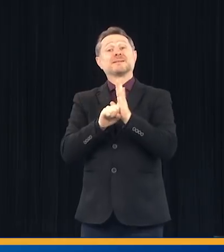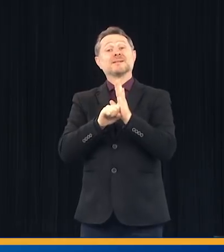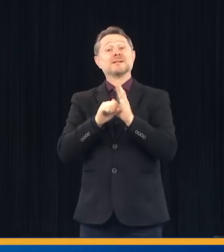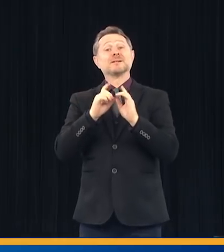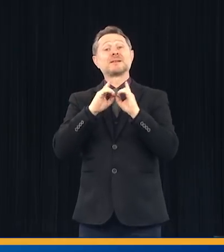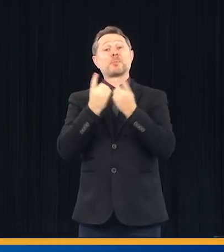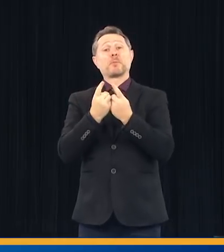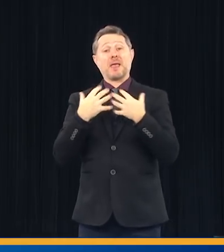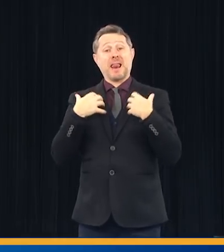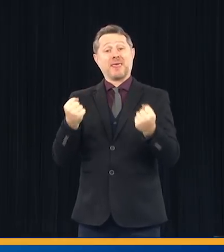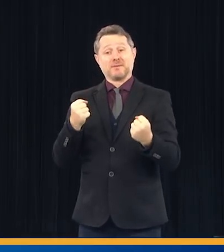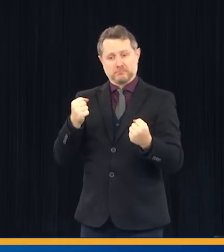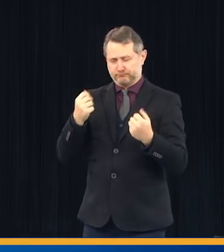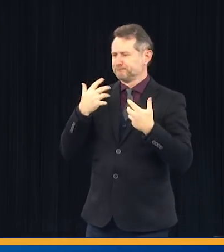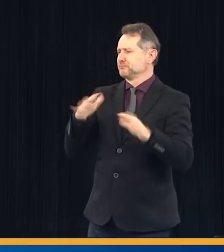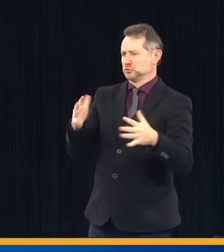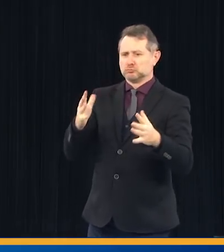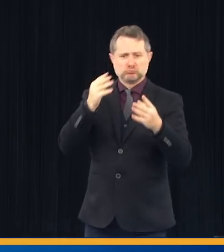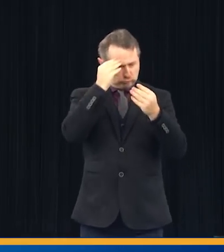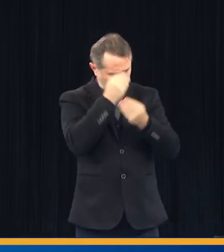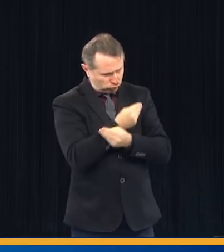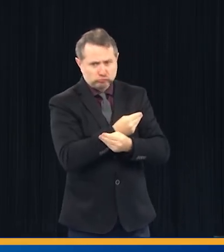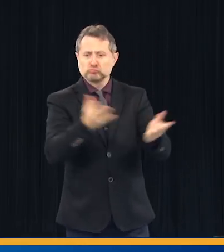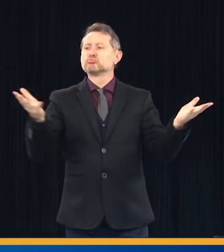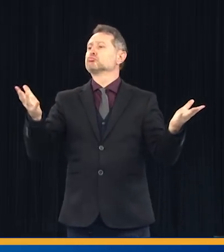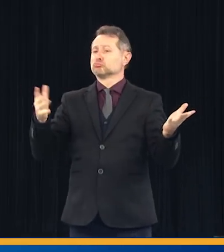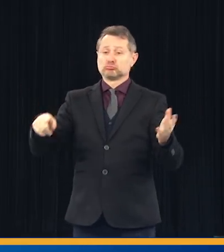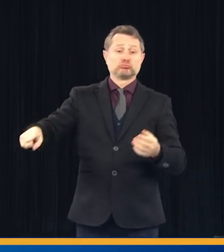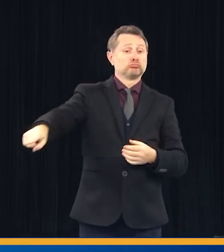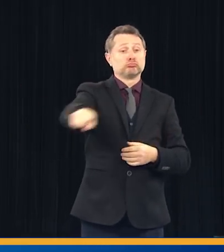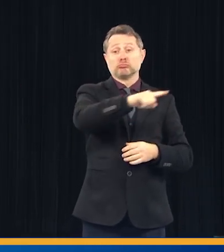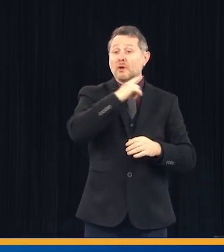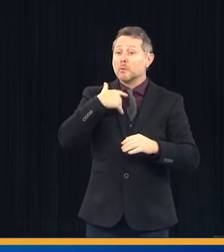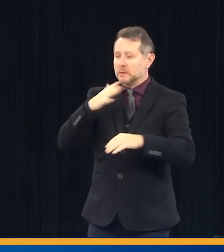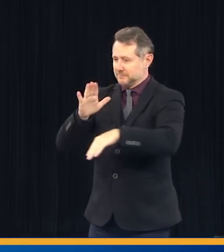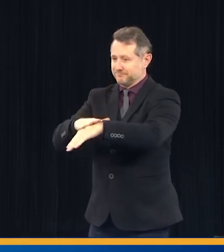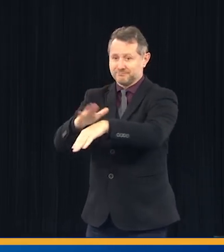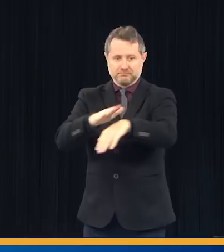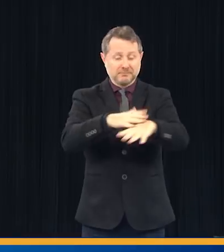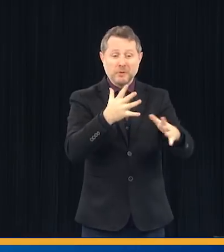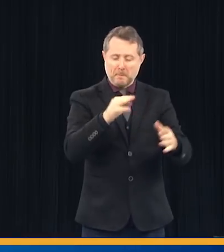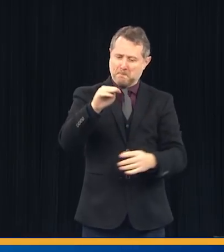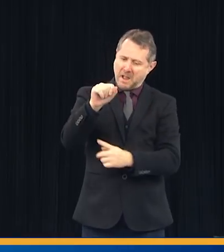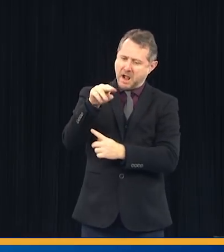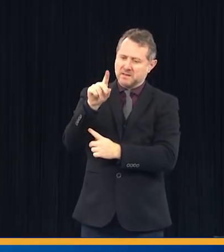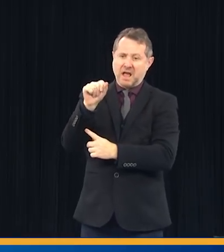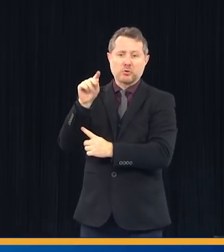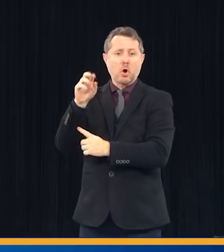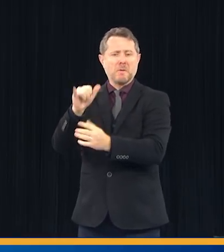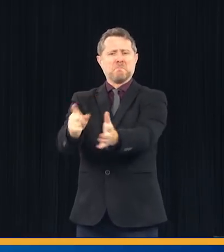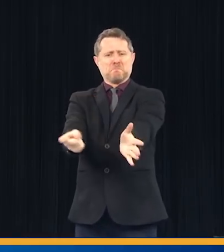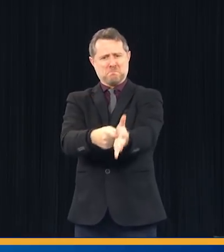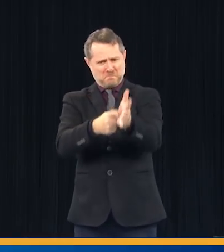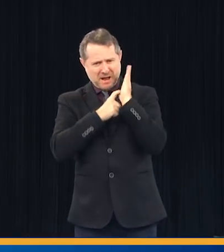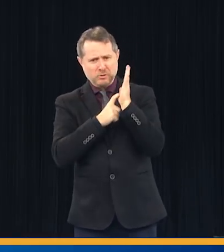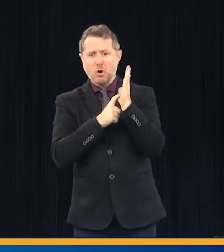only advised that, but has mandated that. It's not the normal operating